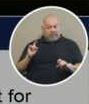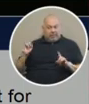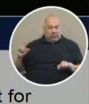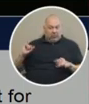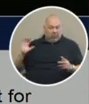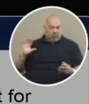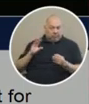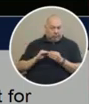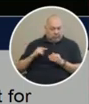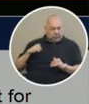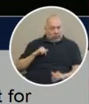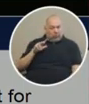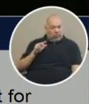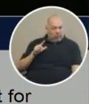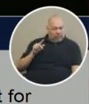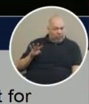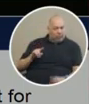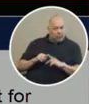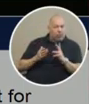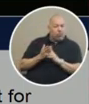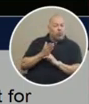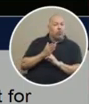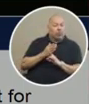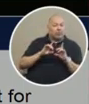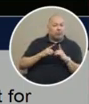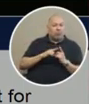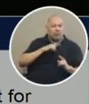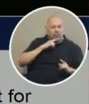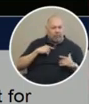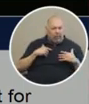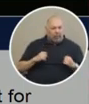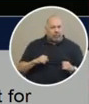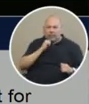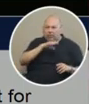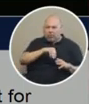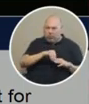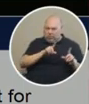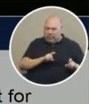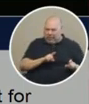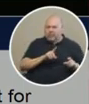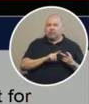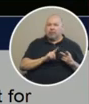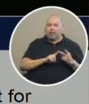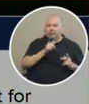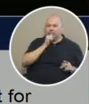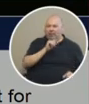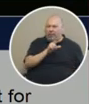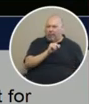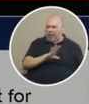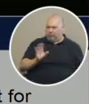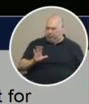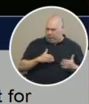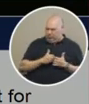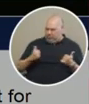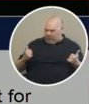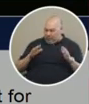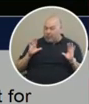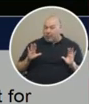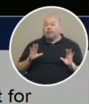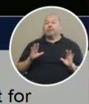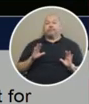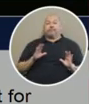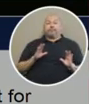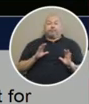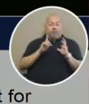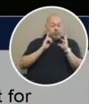was talking about is through the Department of Public Health. This does not include tests being done by private labs.